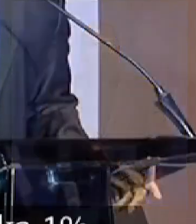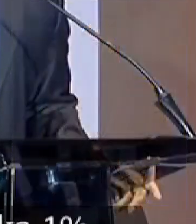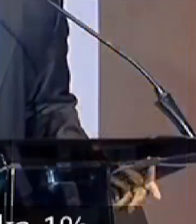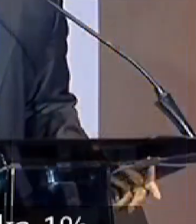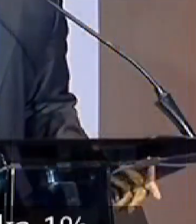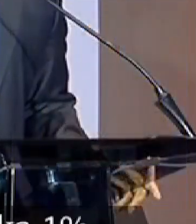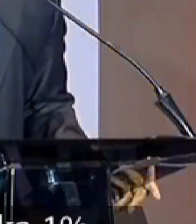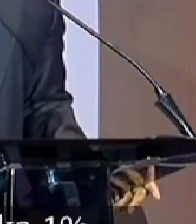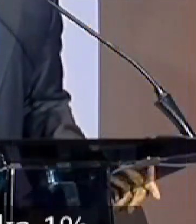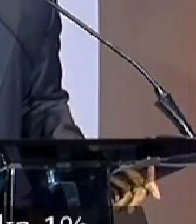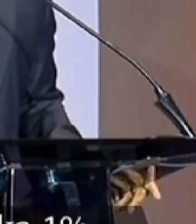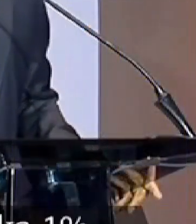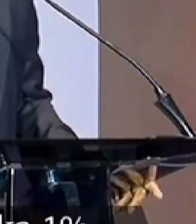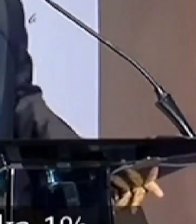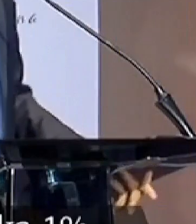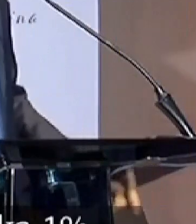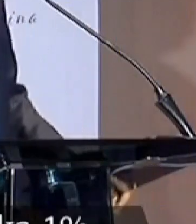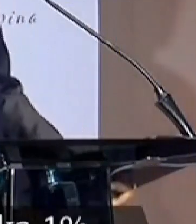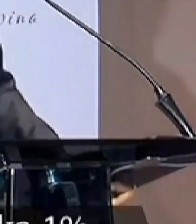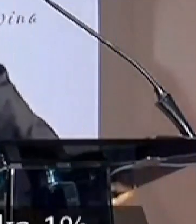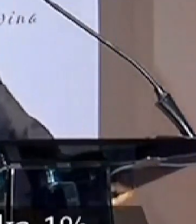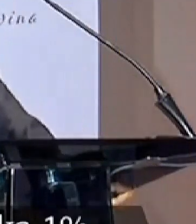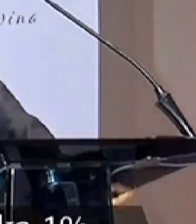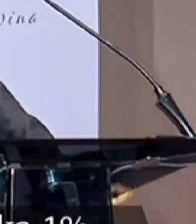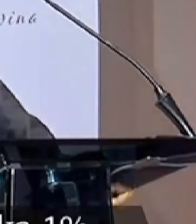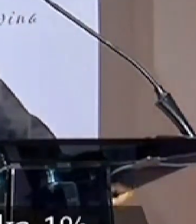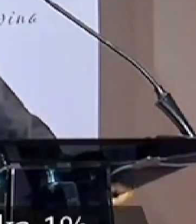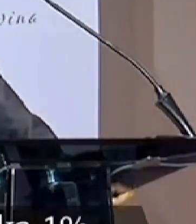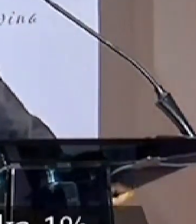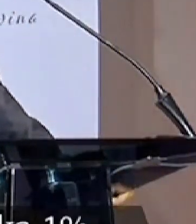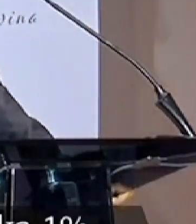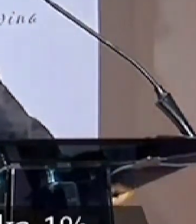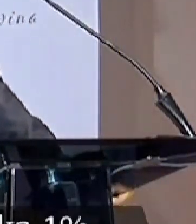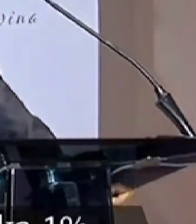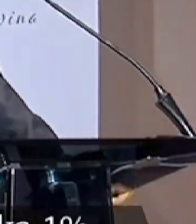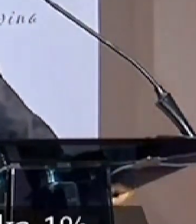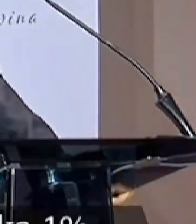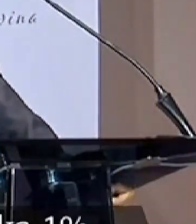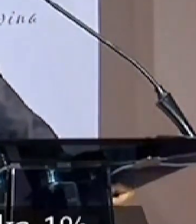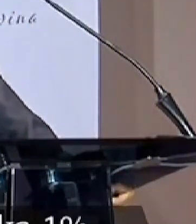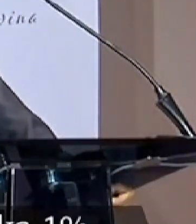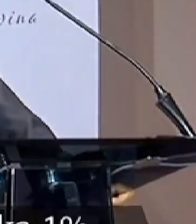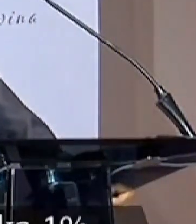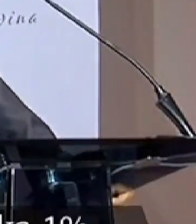82%. And it's within that context that